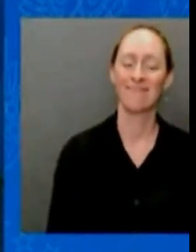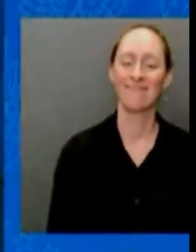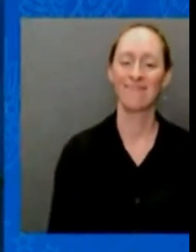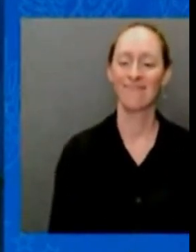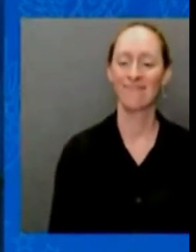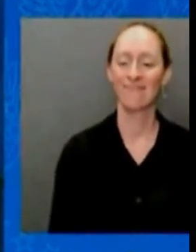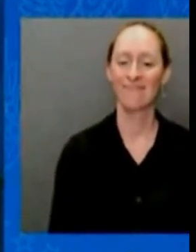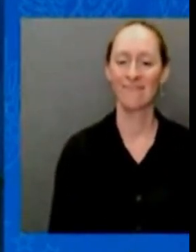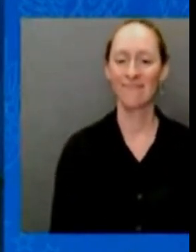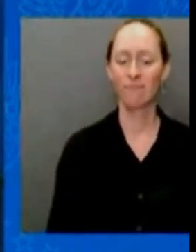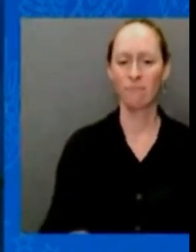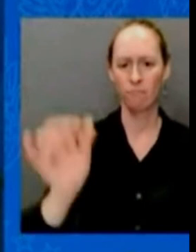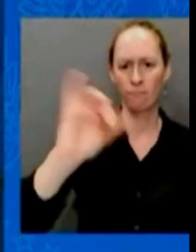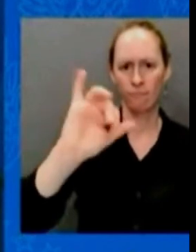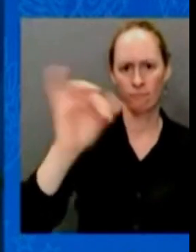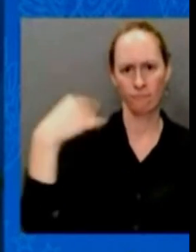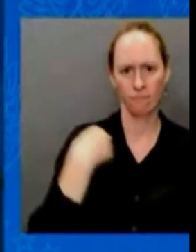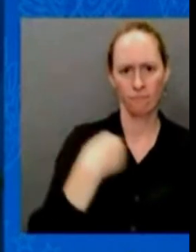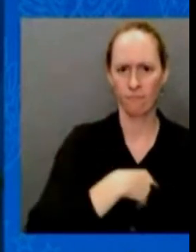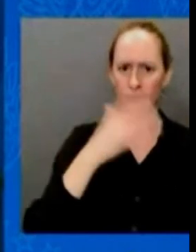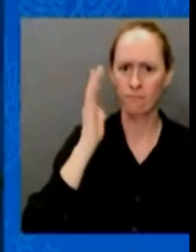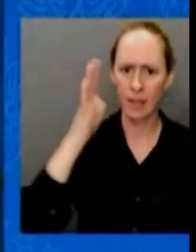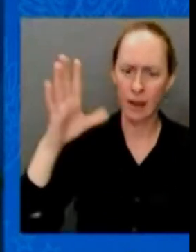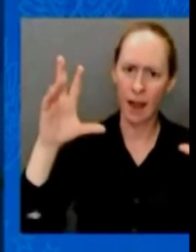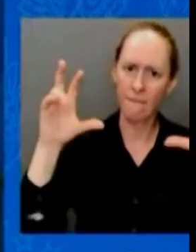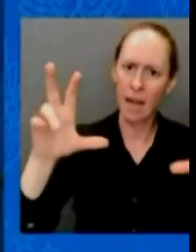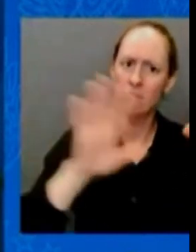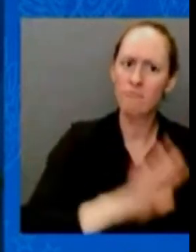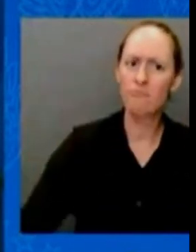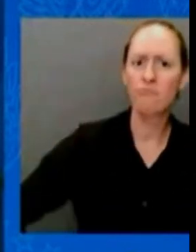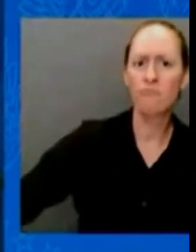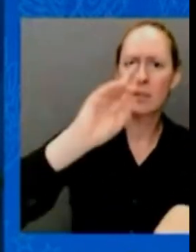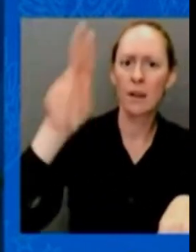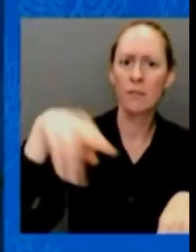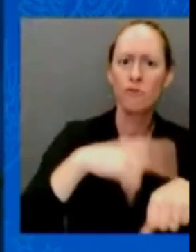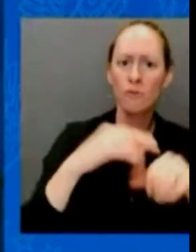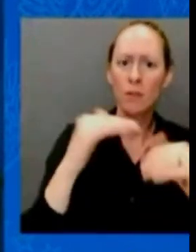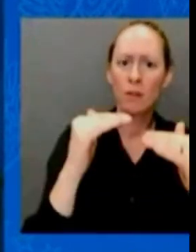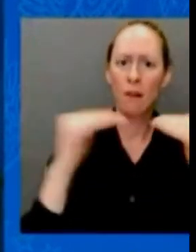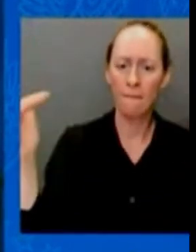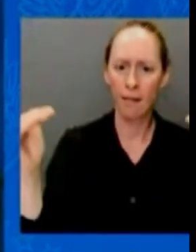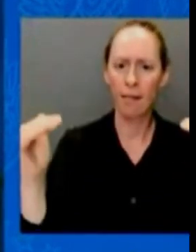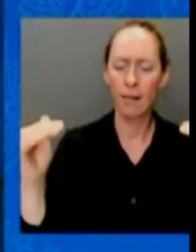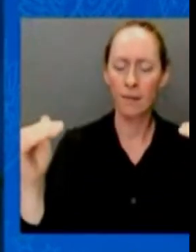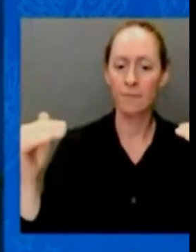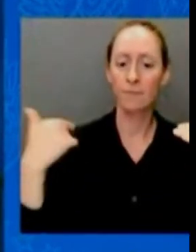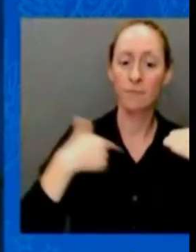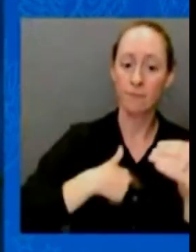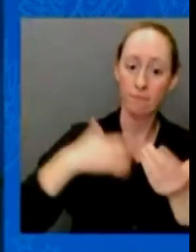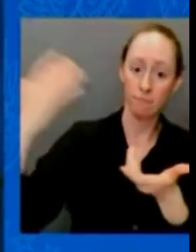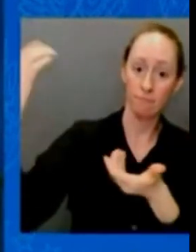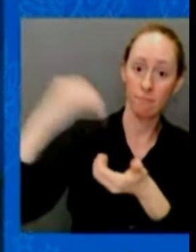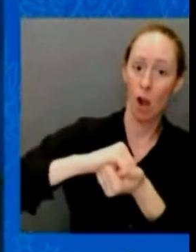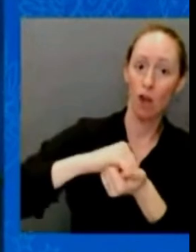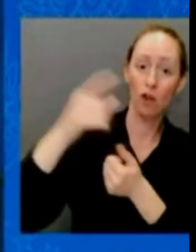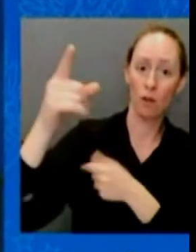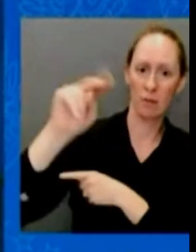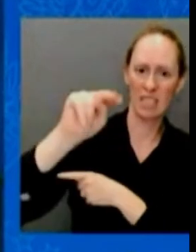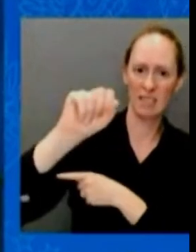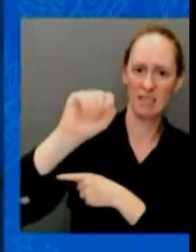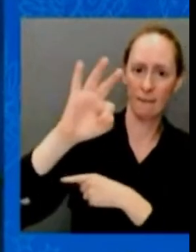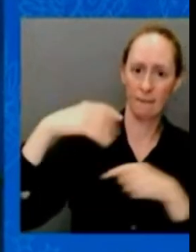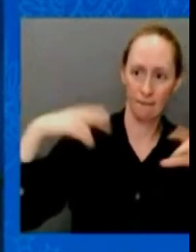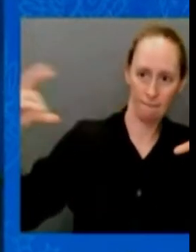Micron Foundation is partnering with National Science Foundation in joint funds to develop semiconductor